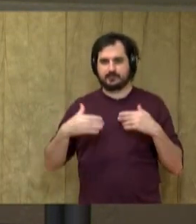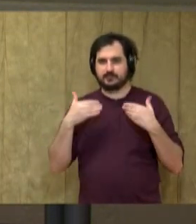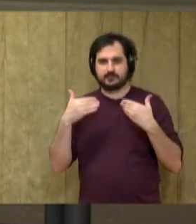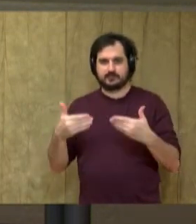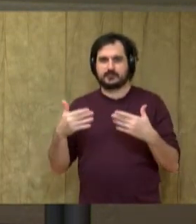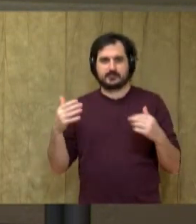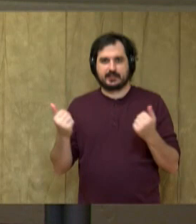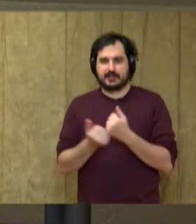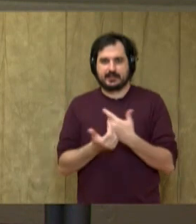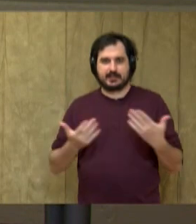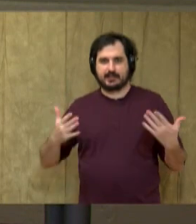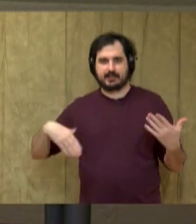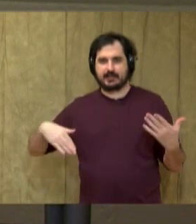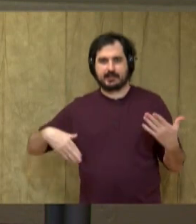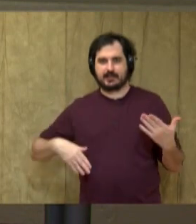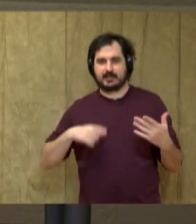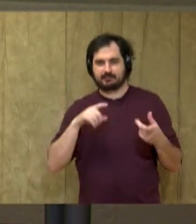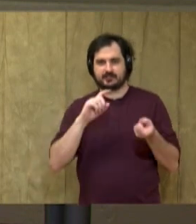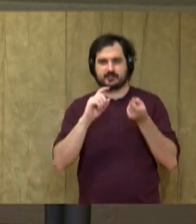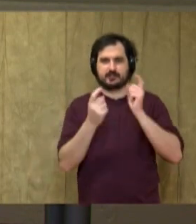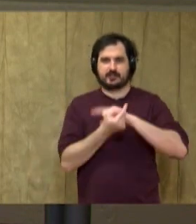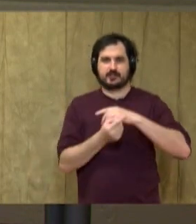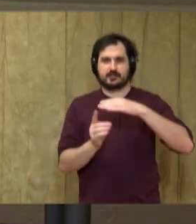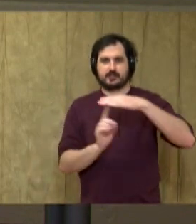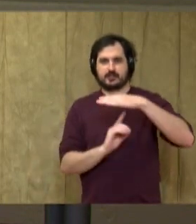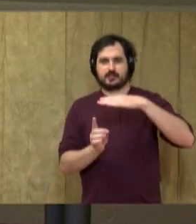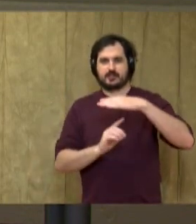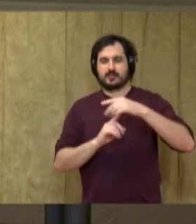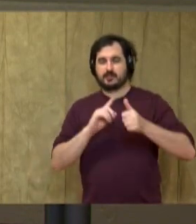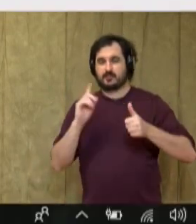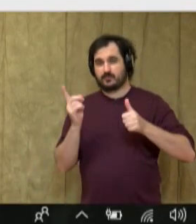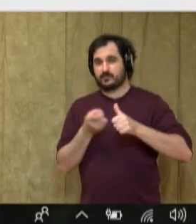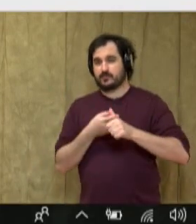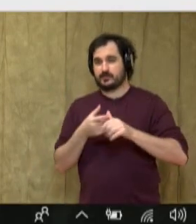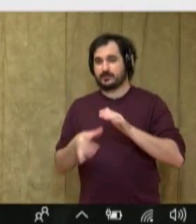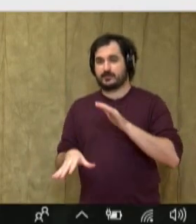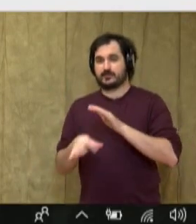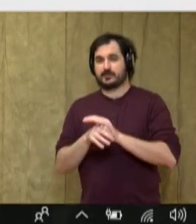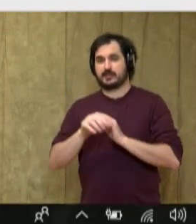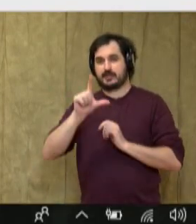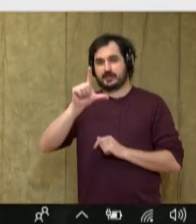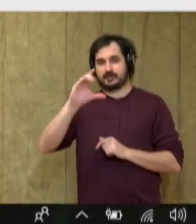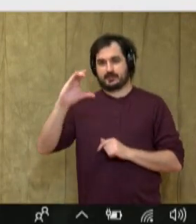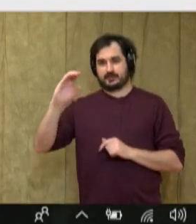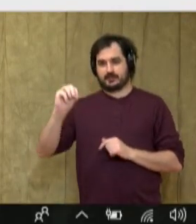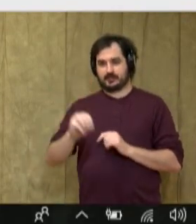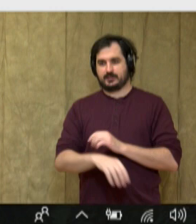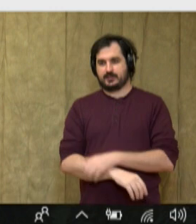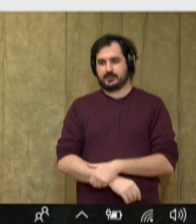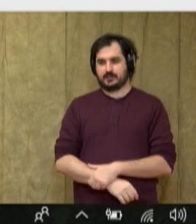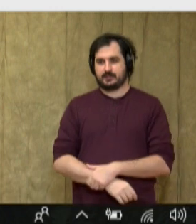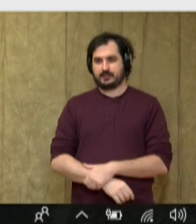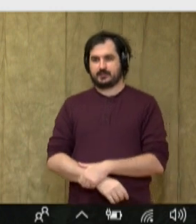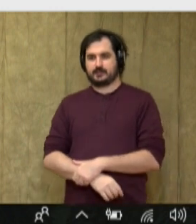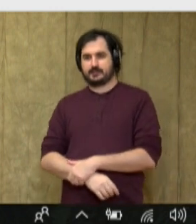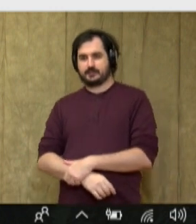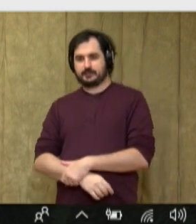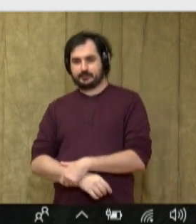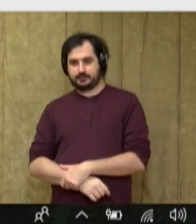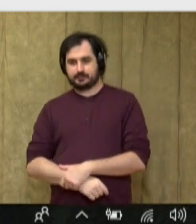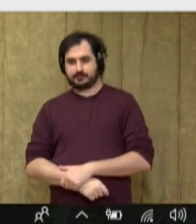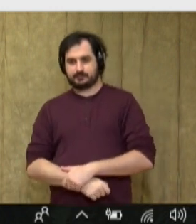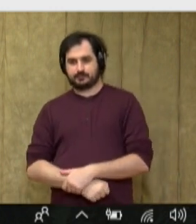changed our denominator. So we're going to have to first find our least common multiple. Uh-oh. Okay.